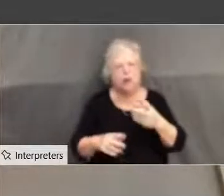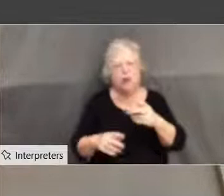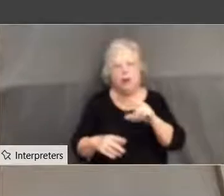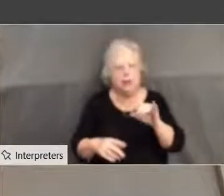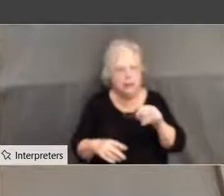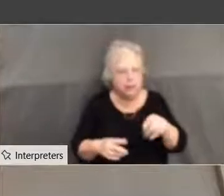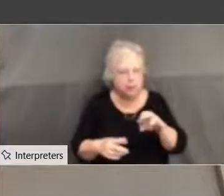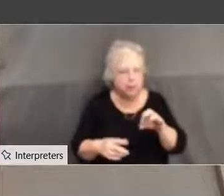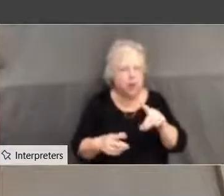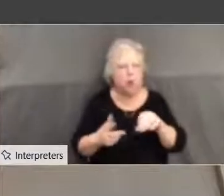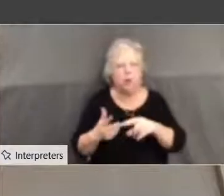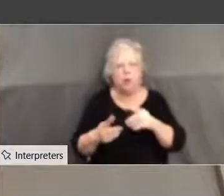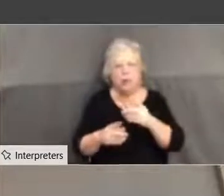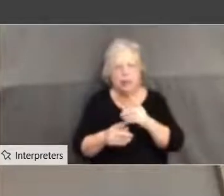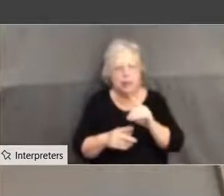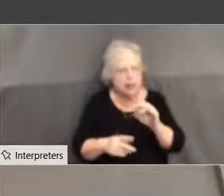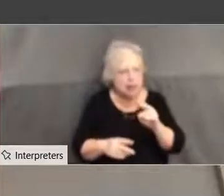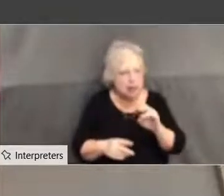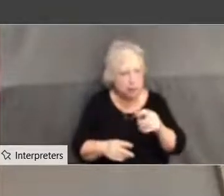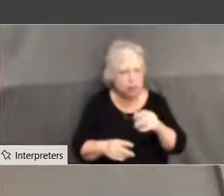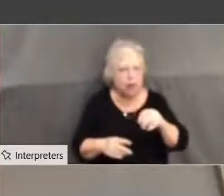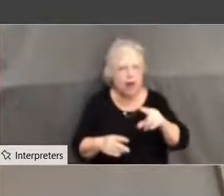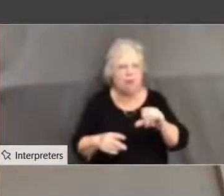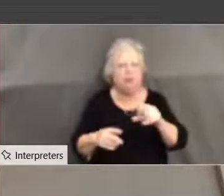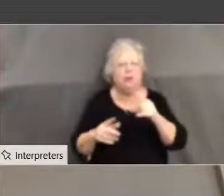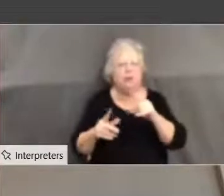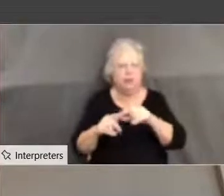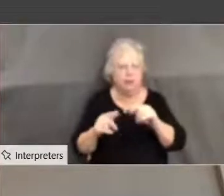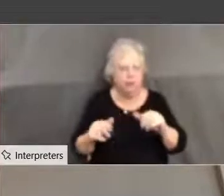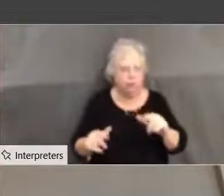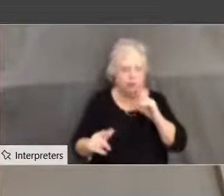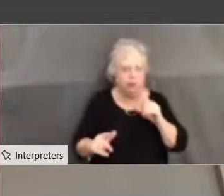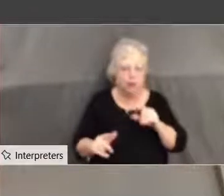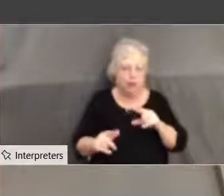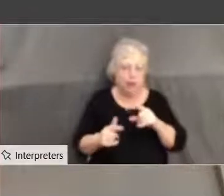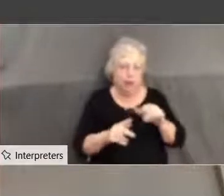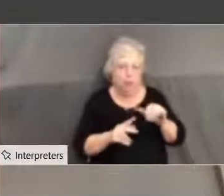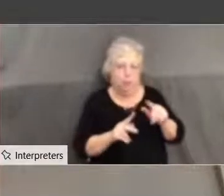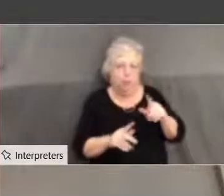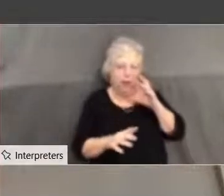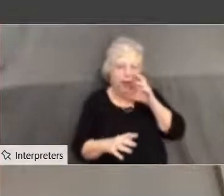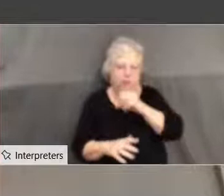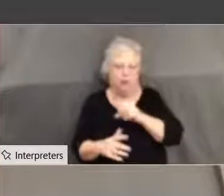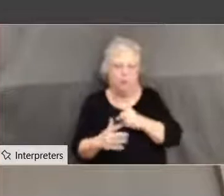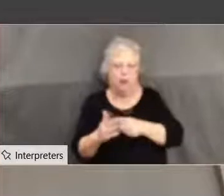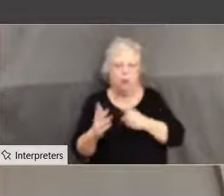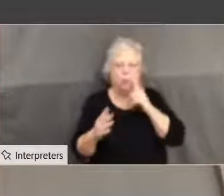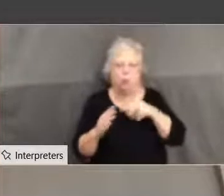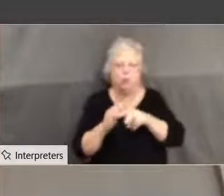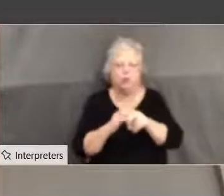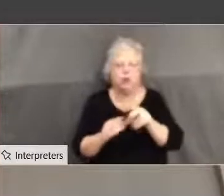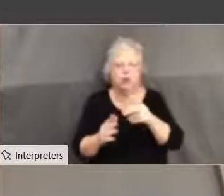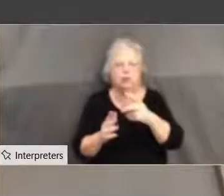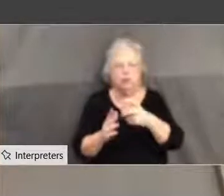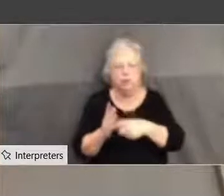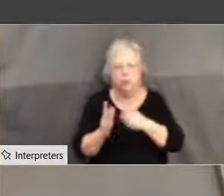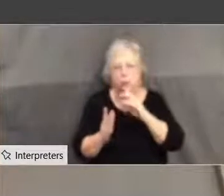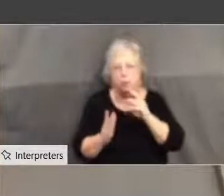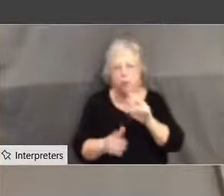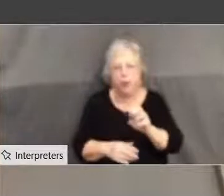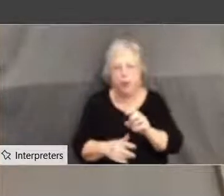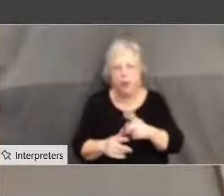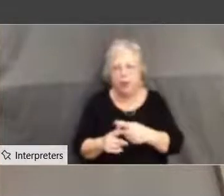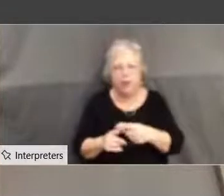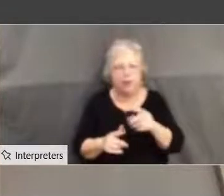what expected claims are going to be. The reinsurance contract attaches what we call the